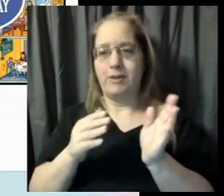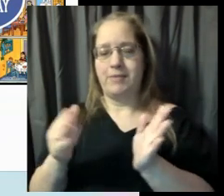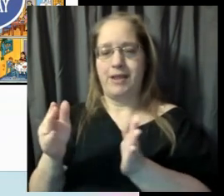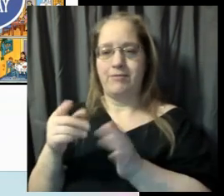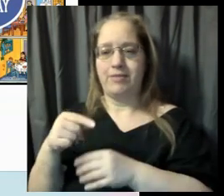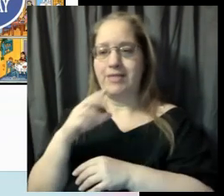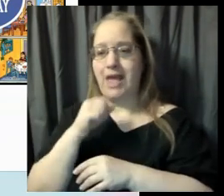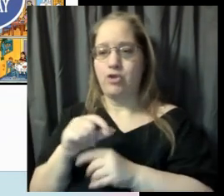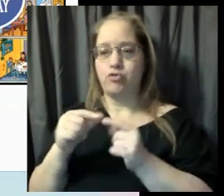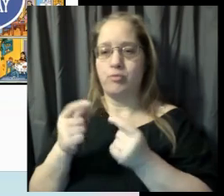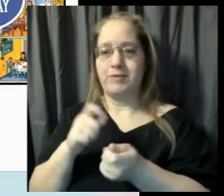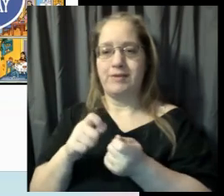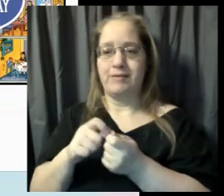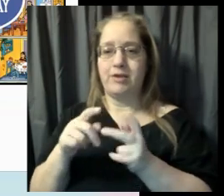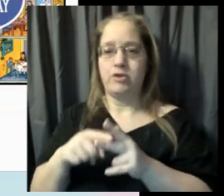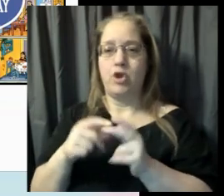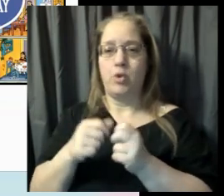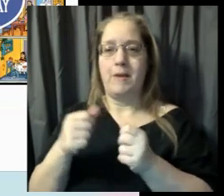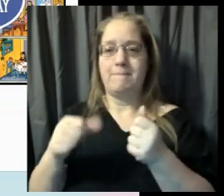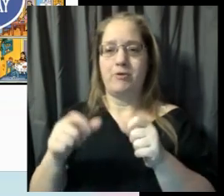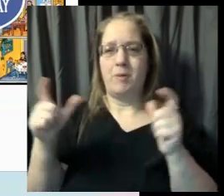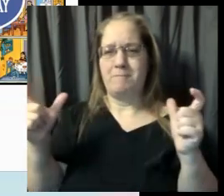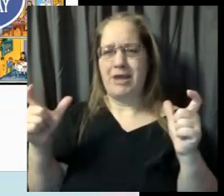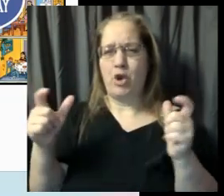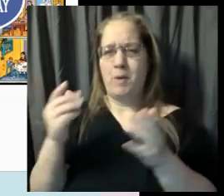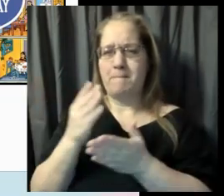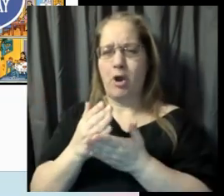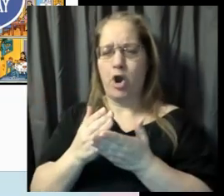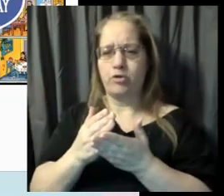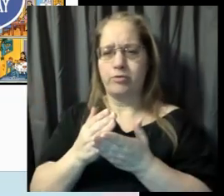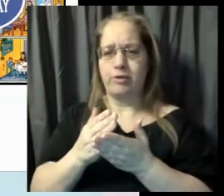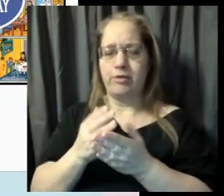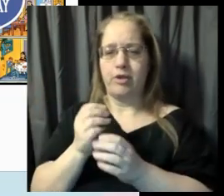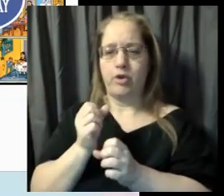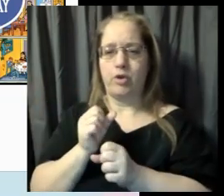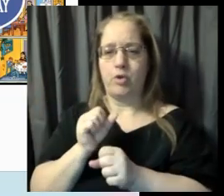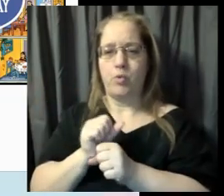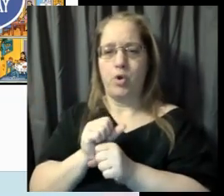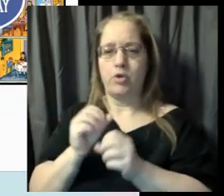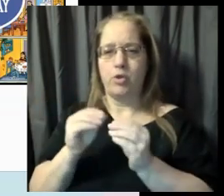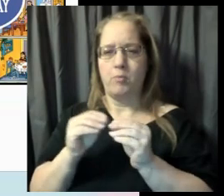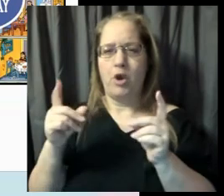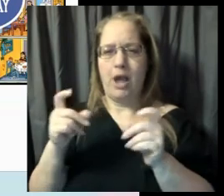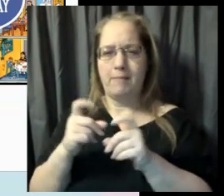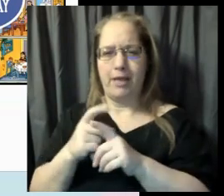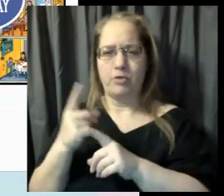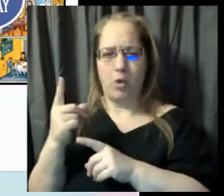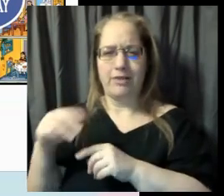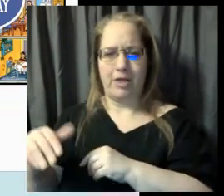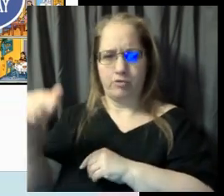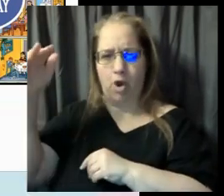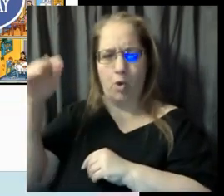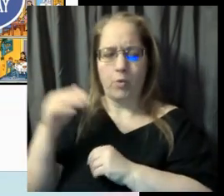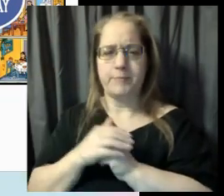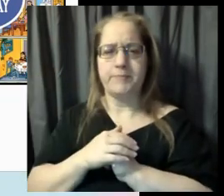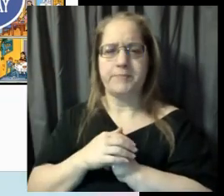group specifically, starting with puzzles that have larger pieces, and then you can work up to more of those complex ones as they grow. You can